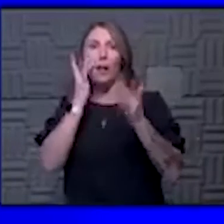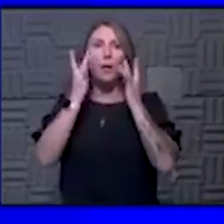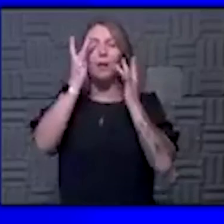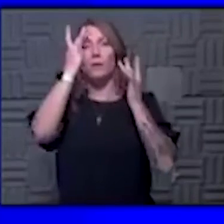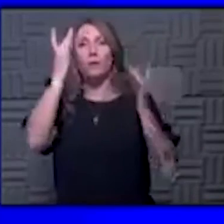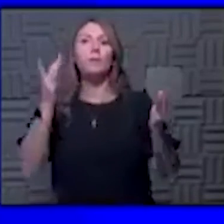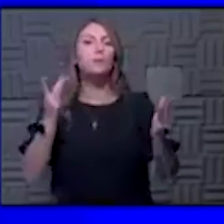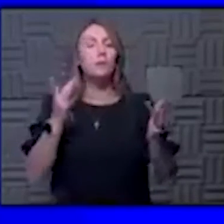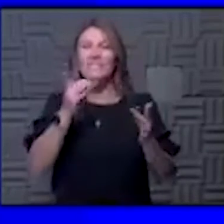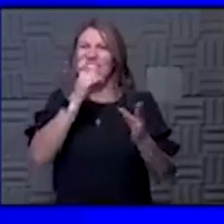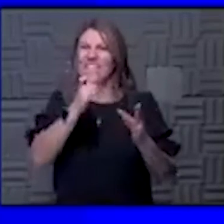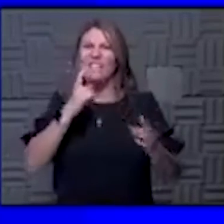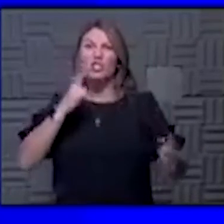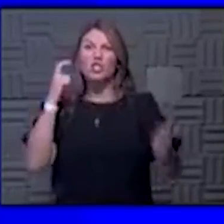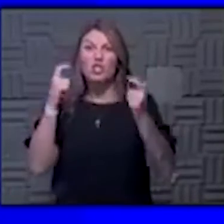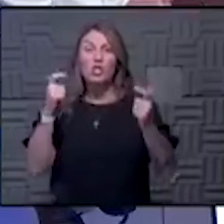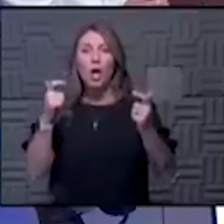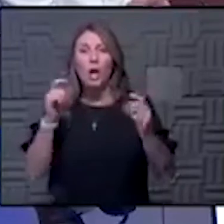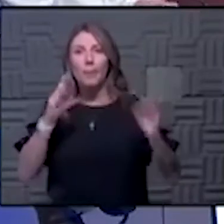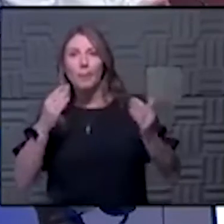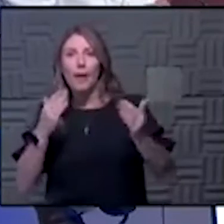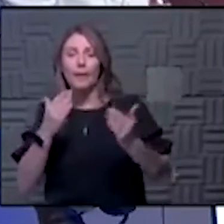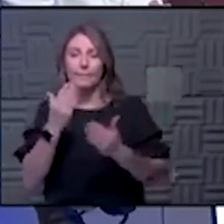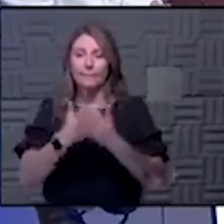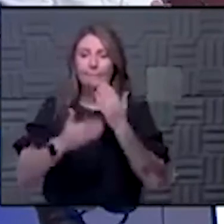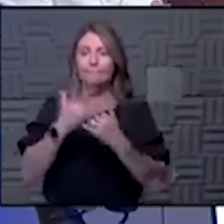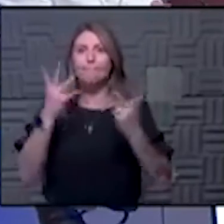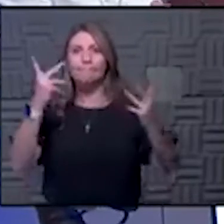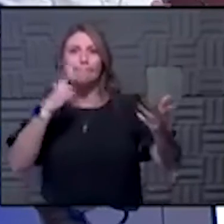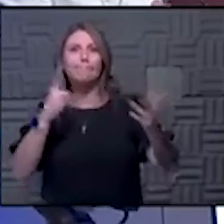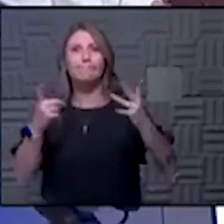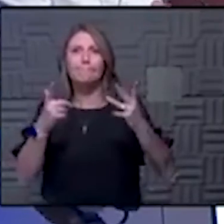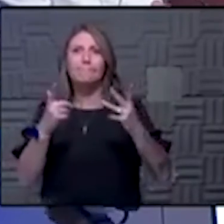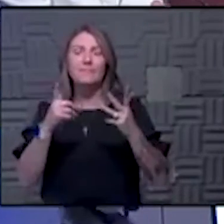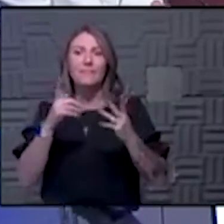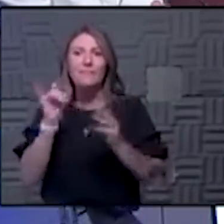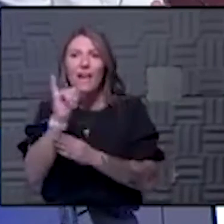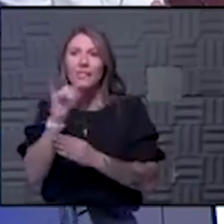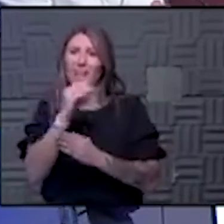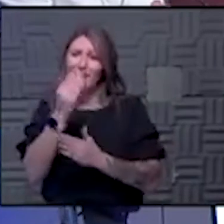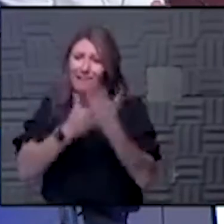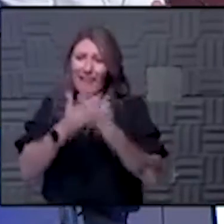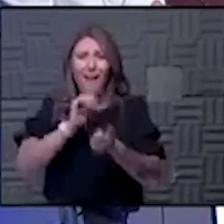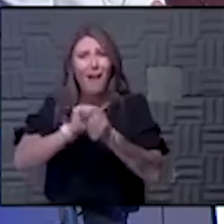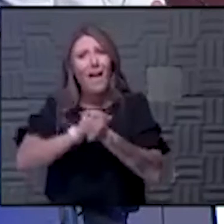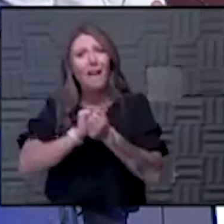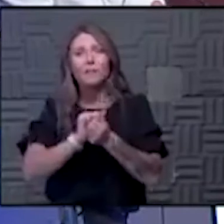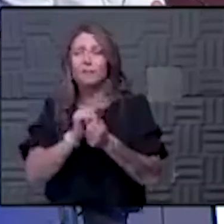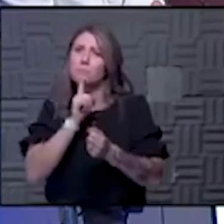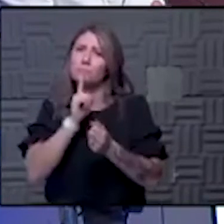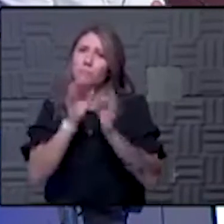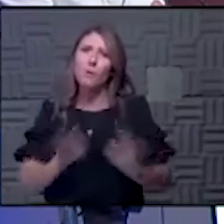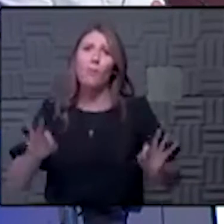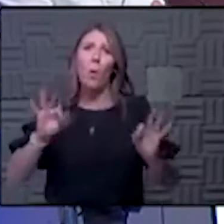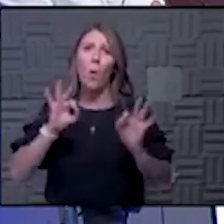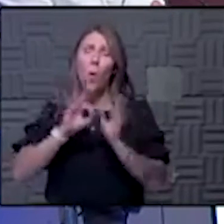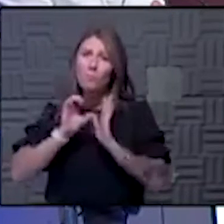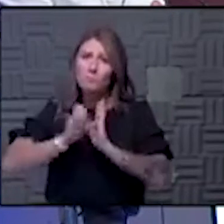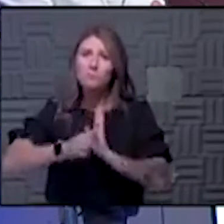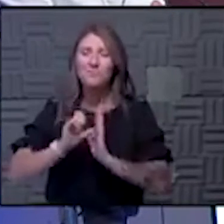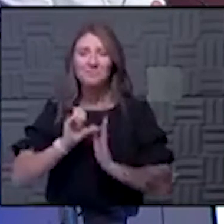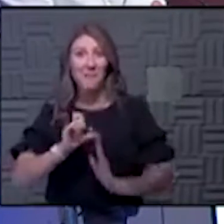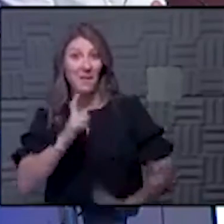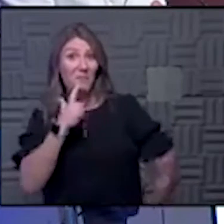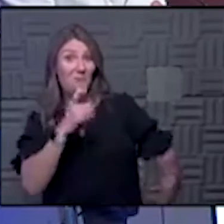as a large number of infections. That's why hand hygiene is so important. All right. And I know, Jeff, your team, hand hygiene, I watched it down in the